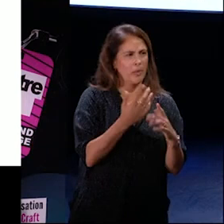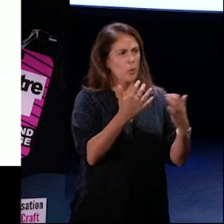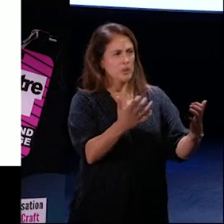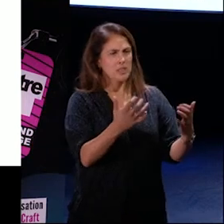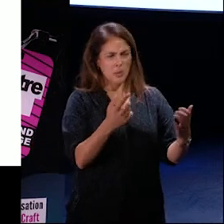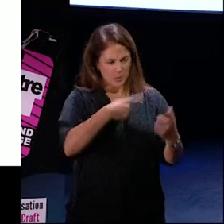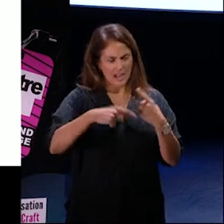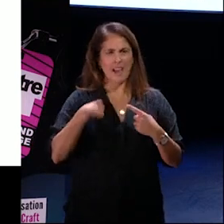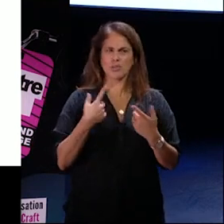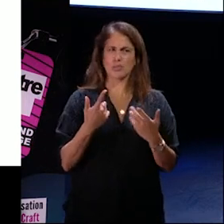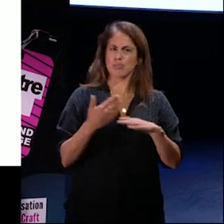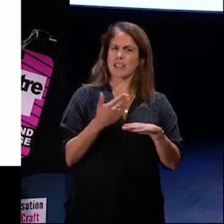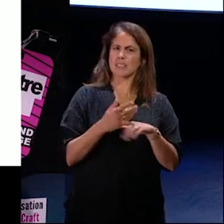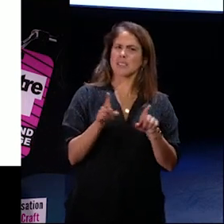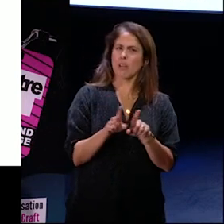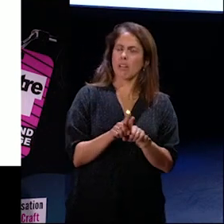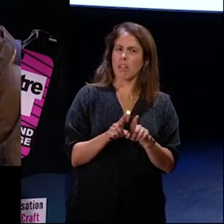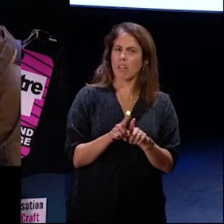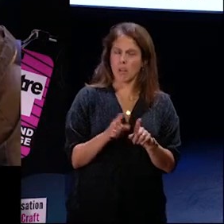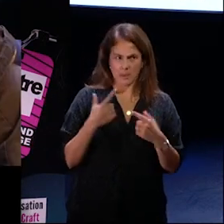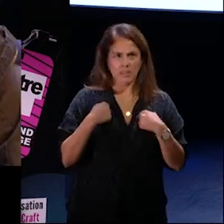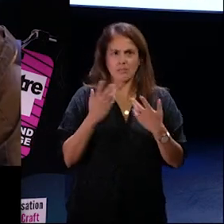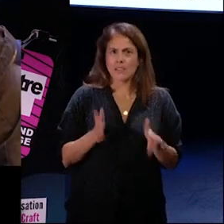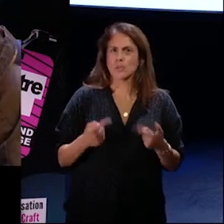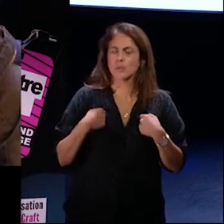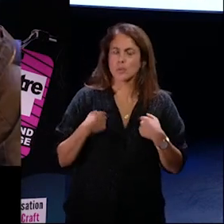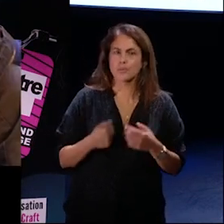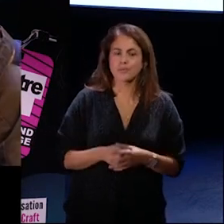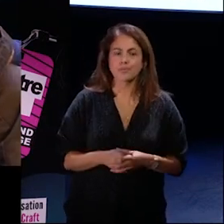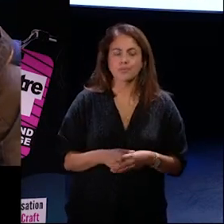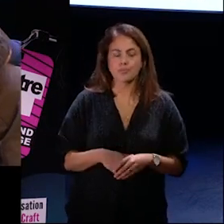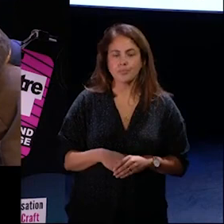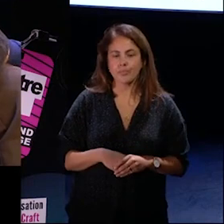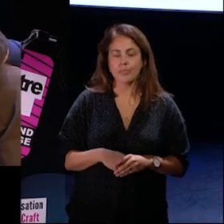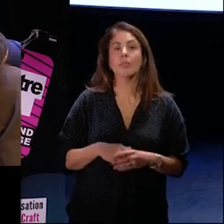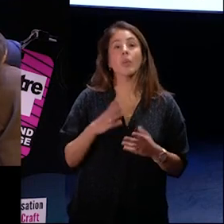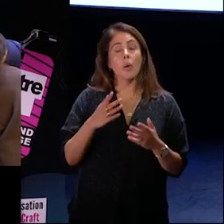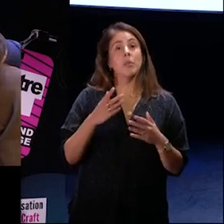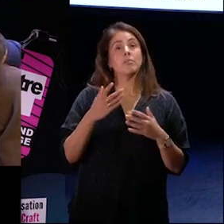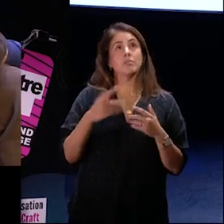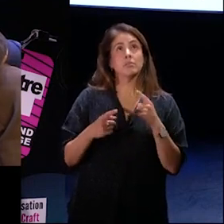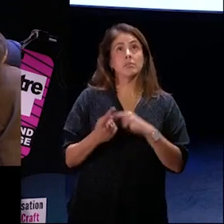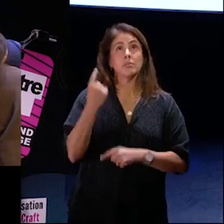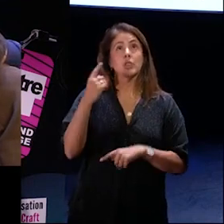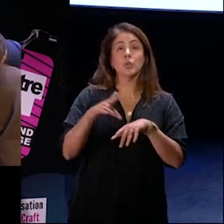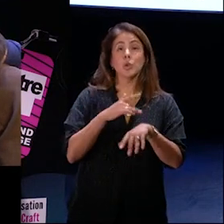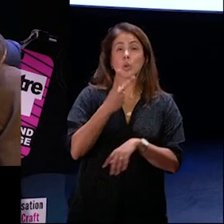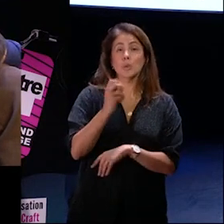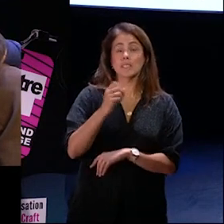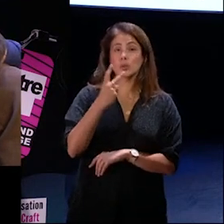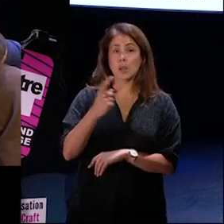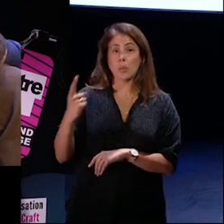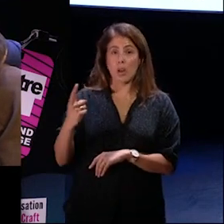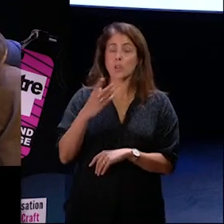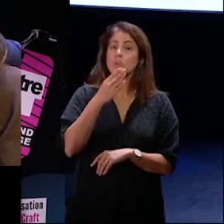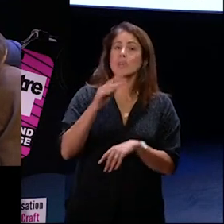we're not practicing them ourselves. So when we did the show back in 2021, we used